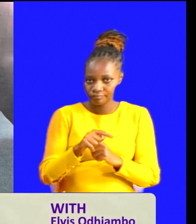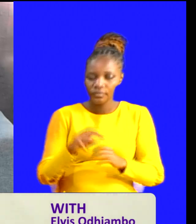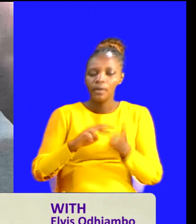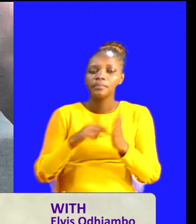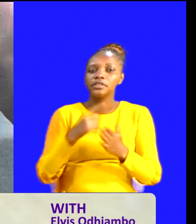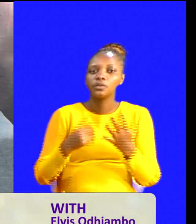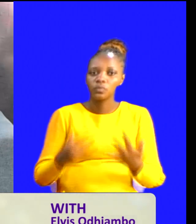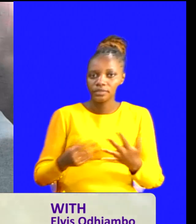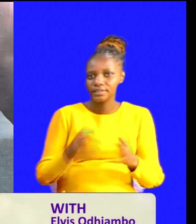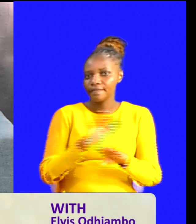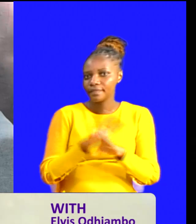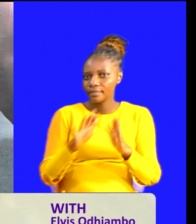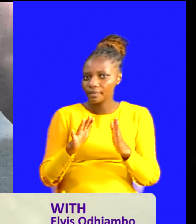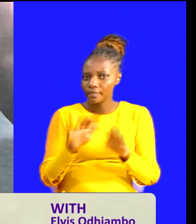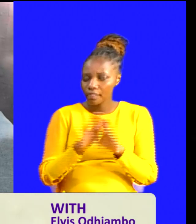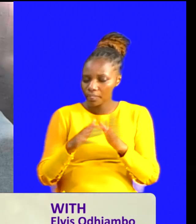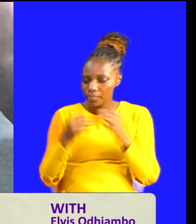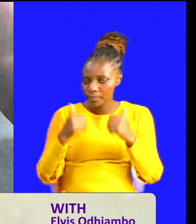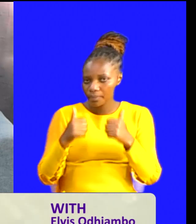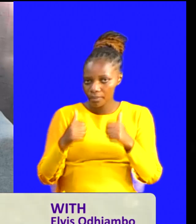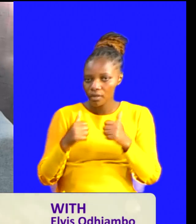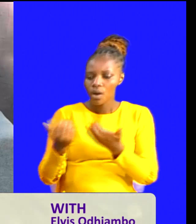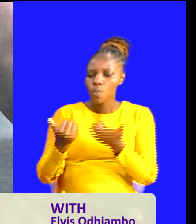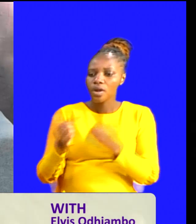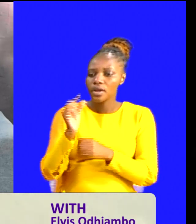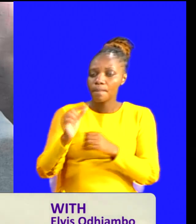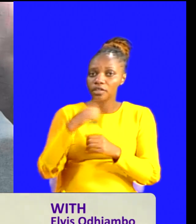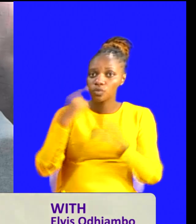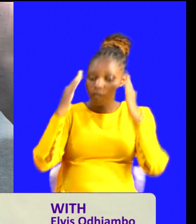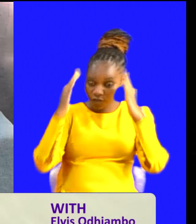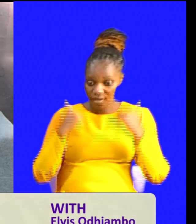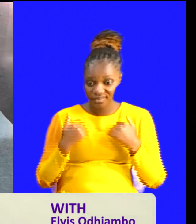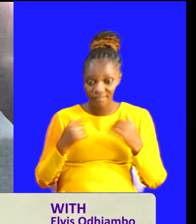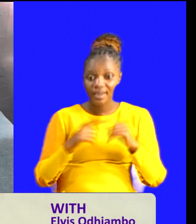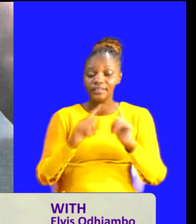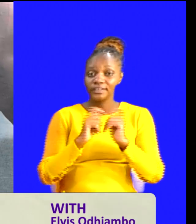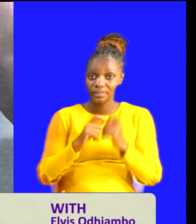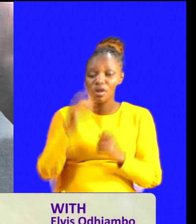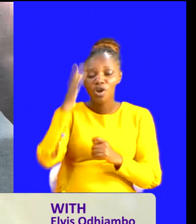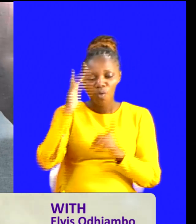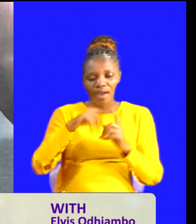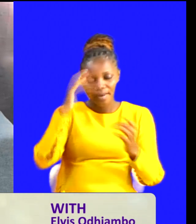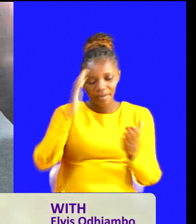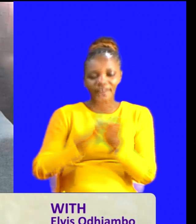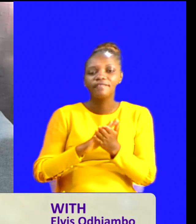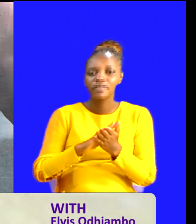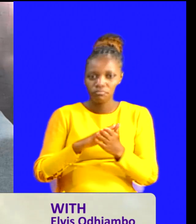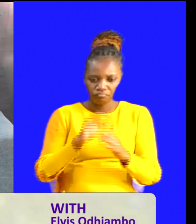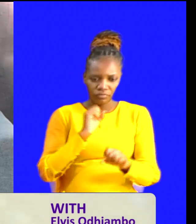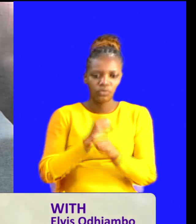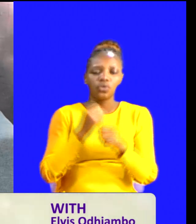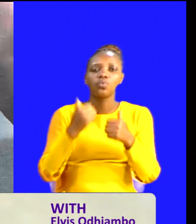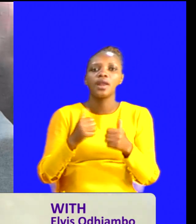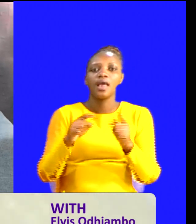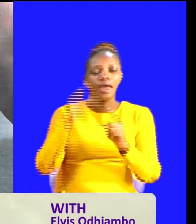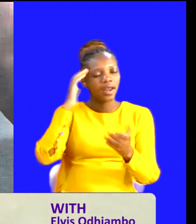someone who's not focused. Maybe it gives the team assurance that they're still on the right path. So I believe he has more